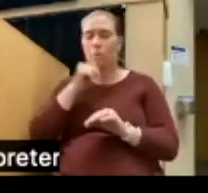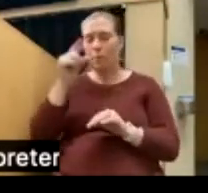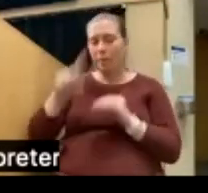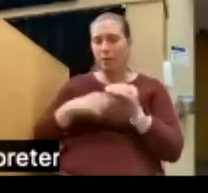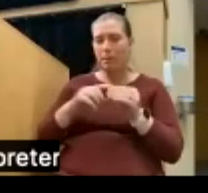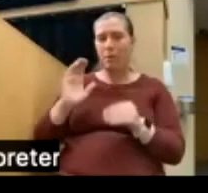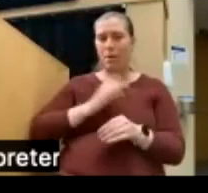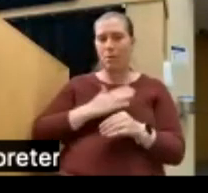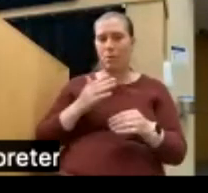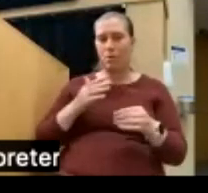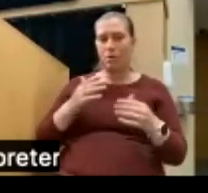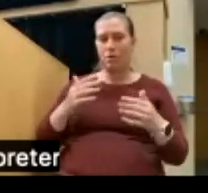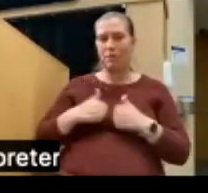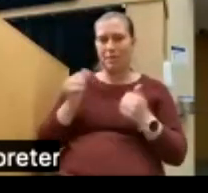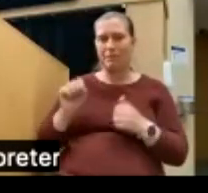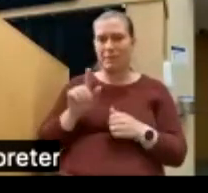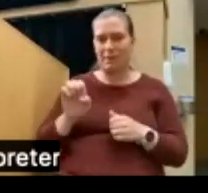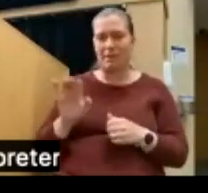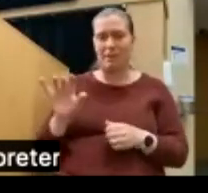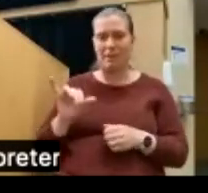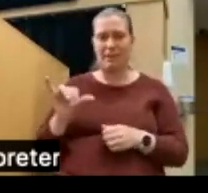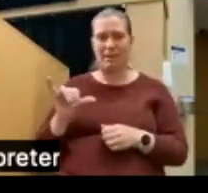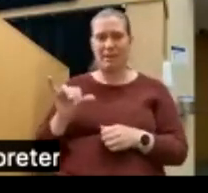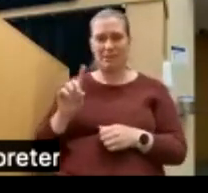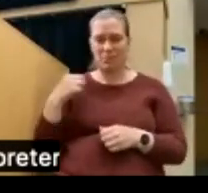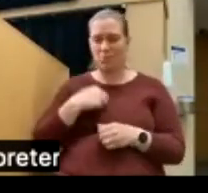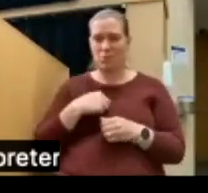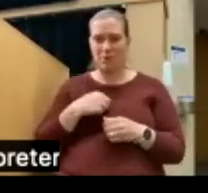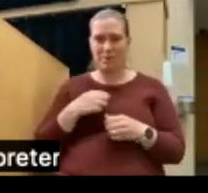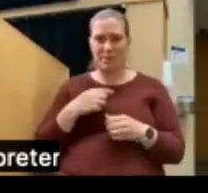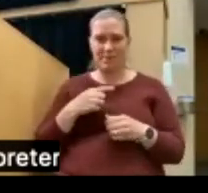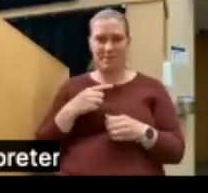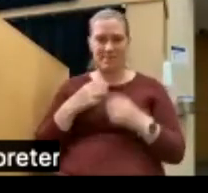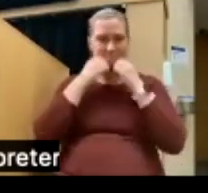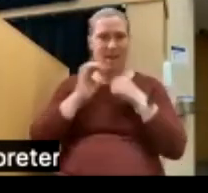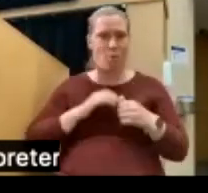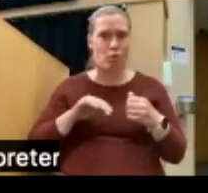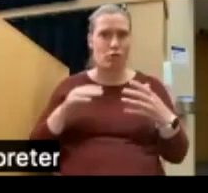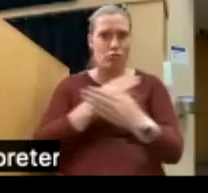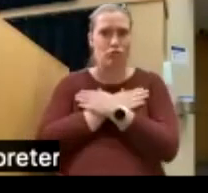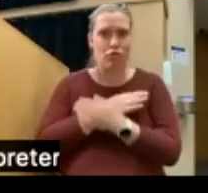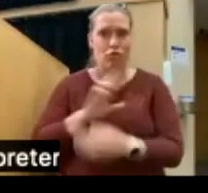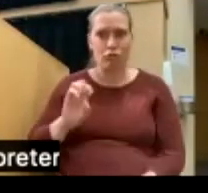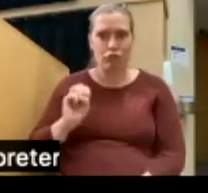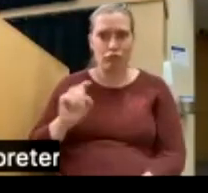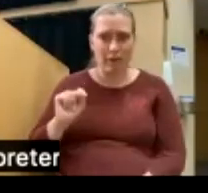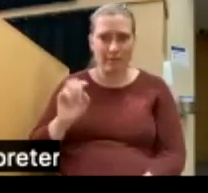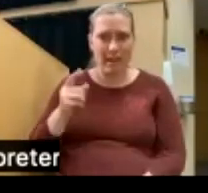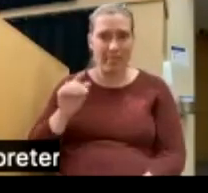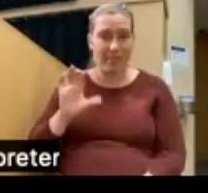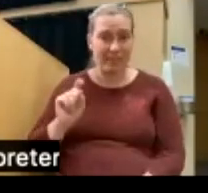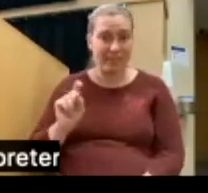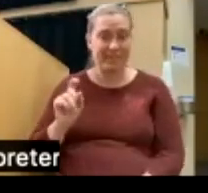like our rest ethic. Like, do we take time to take a break, to recover, to reconnect with people that we love and what's meaningful to